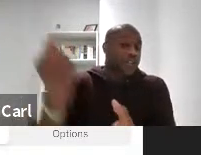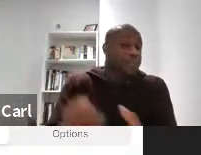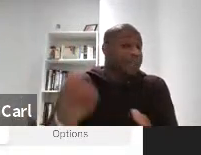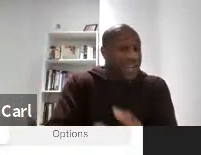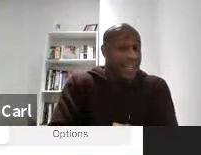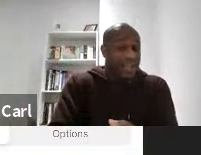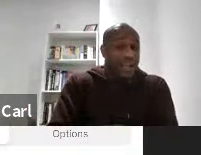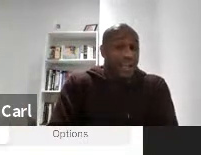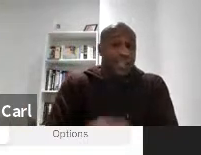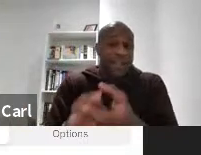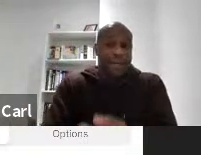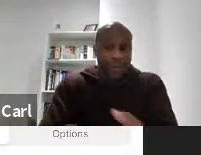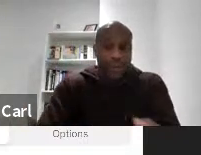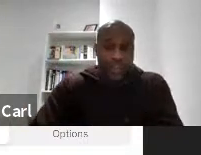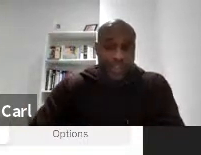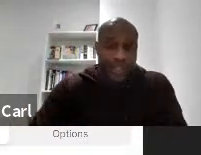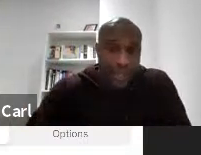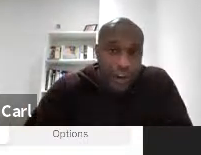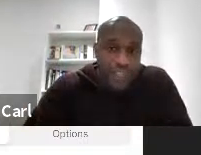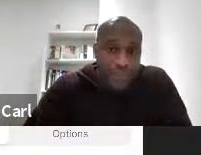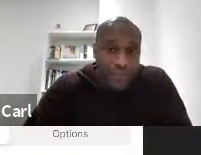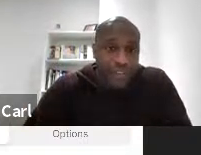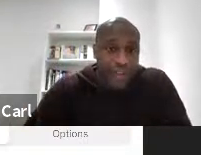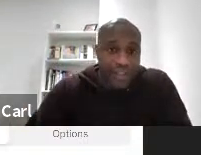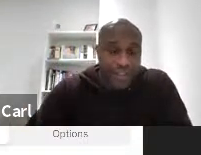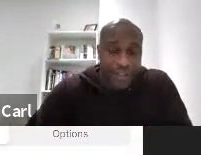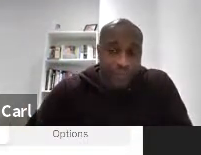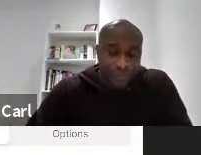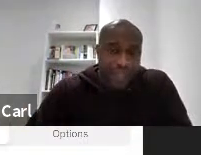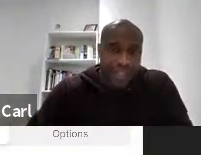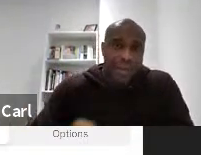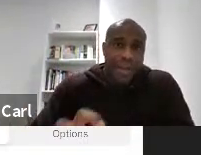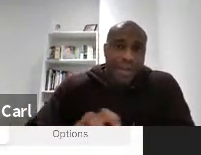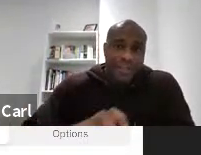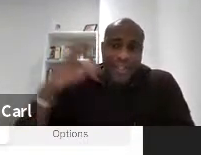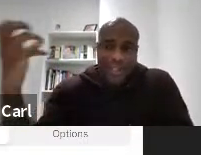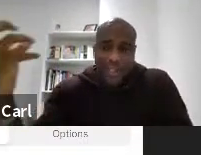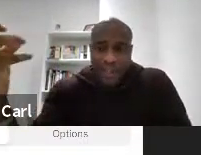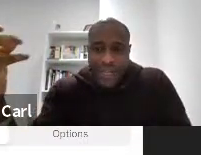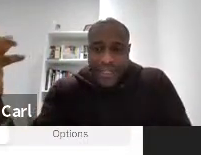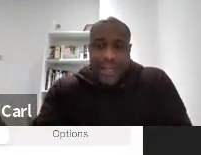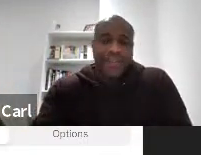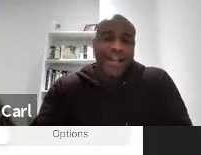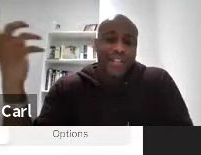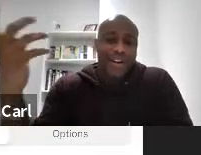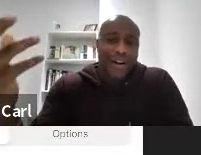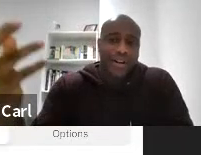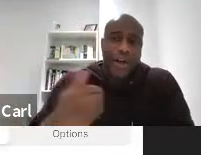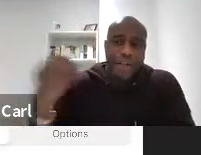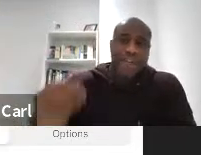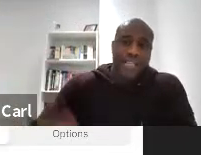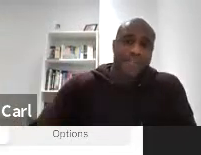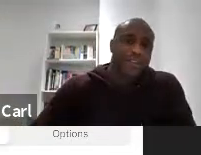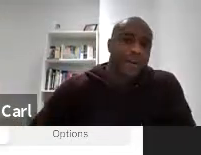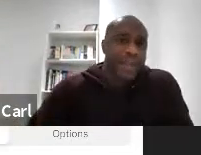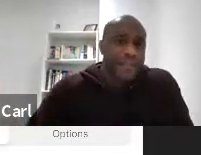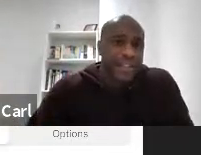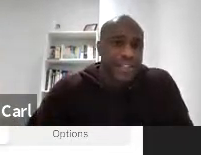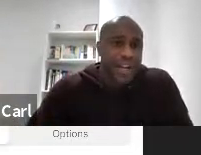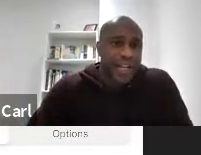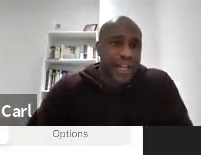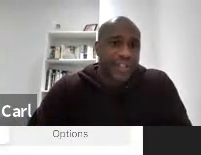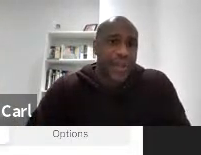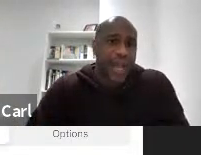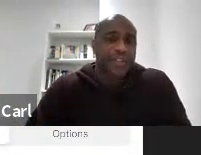something that is compelling to the people that we're looking to obviously provide value to. So that's Glide, that's Card. Hopefully it's given you a bit